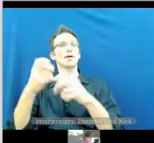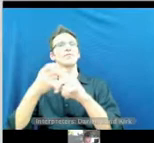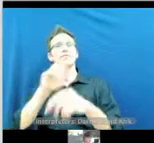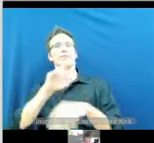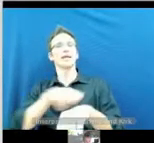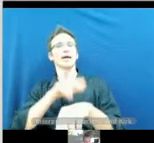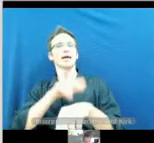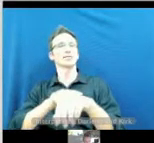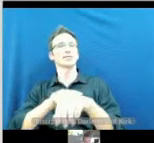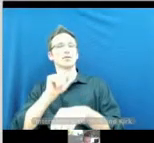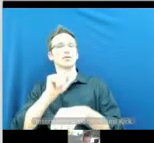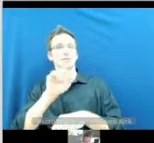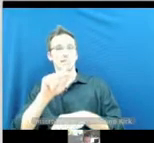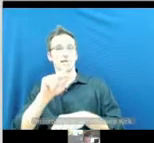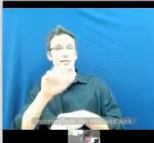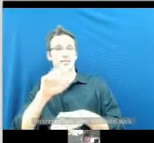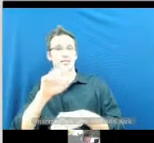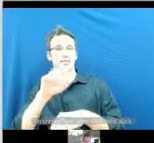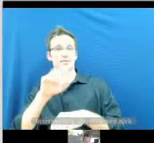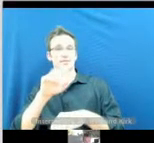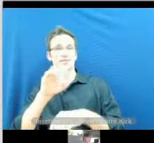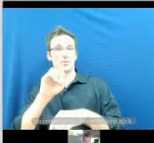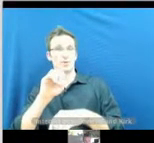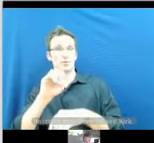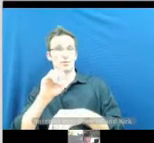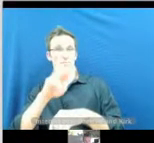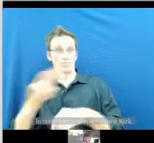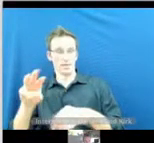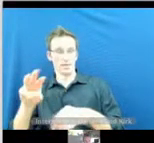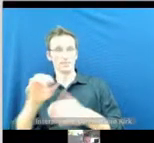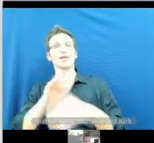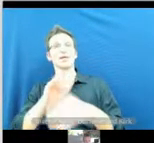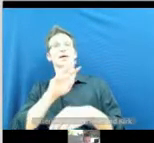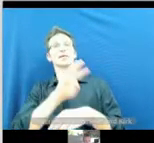is Deafblind Interpreting